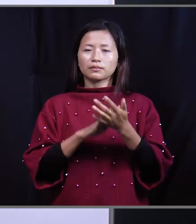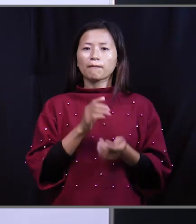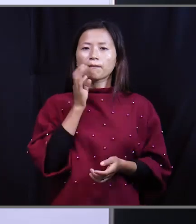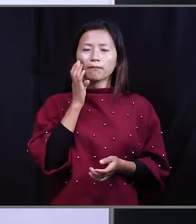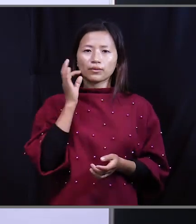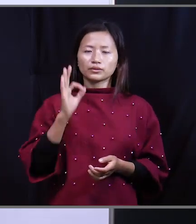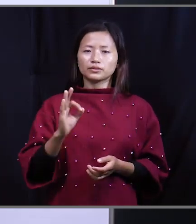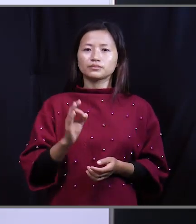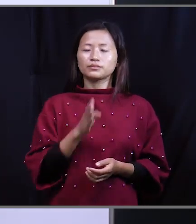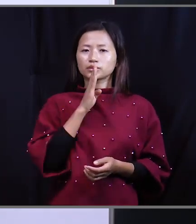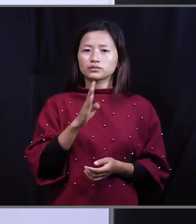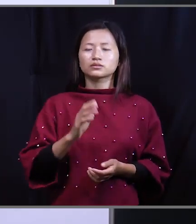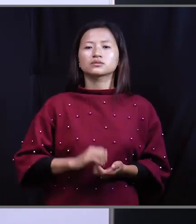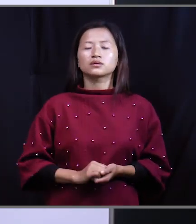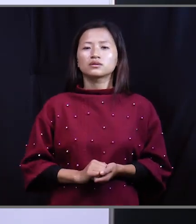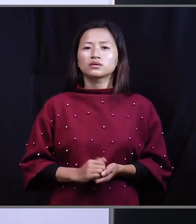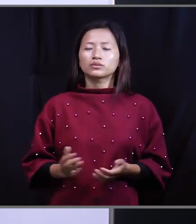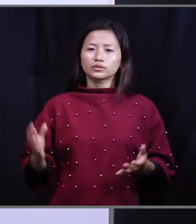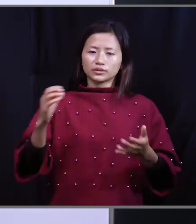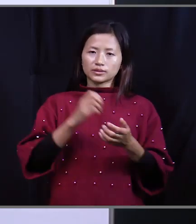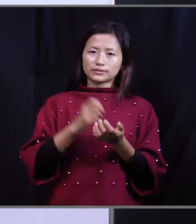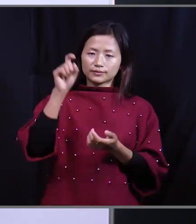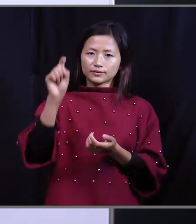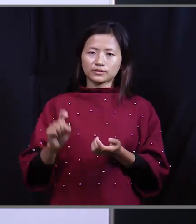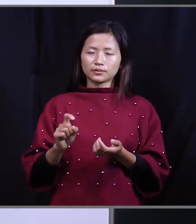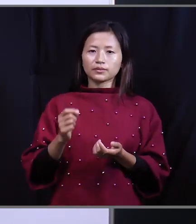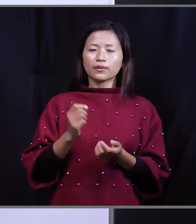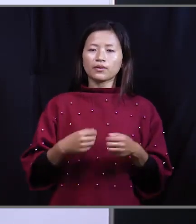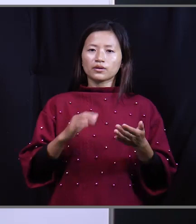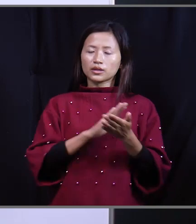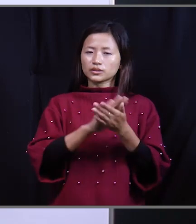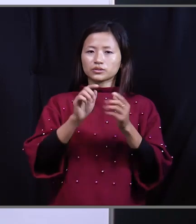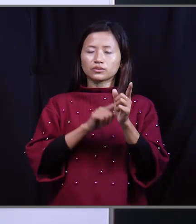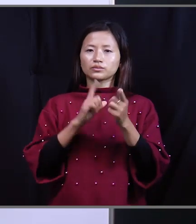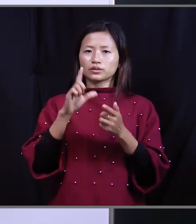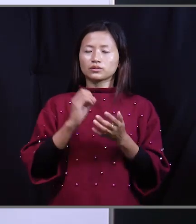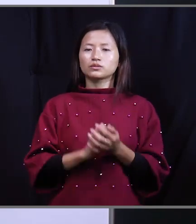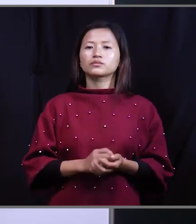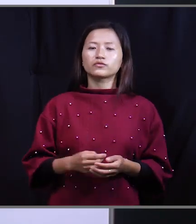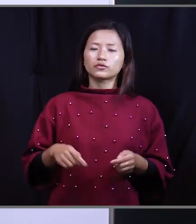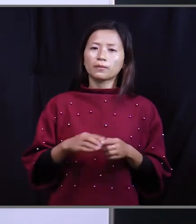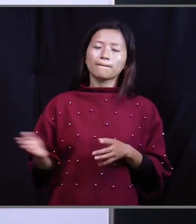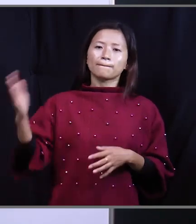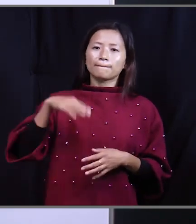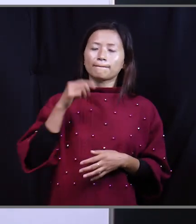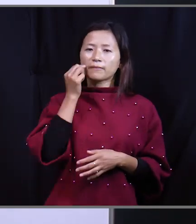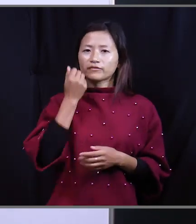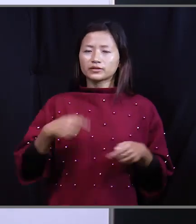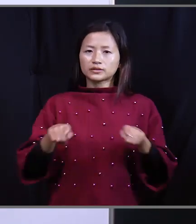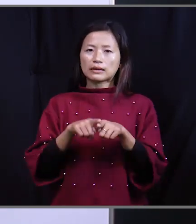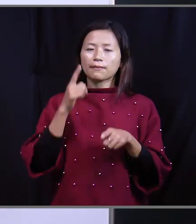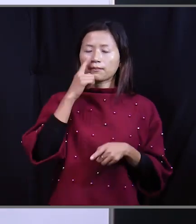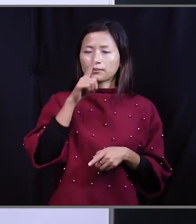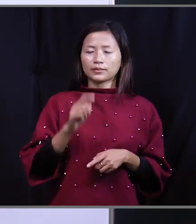we need haploid number of chromosomes from the father and haploid number of chromosomes from the mother, right? You cannot have